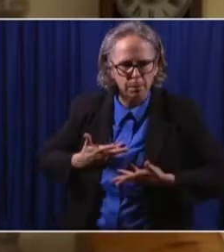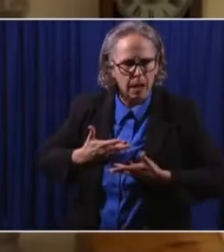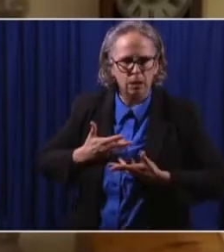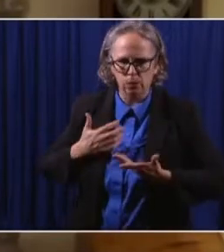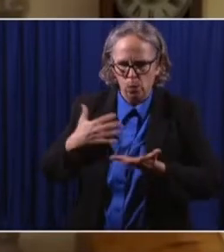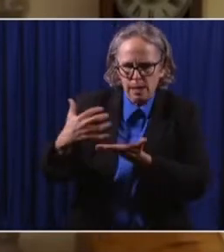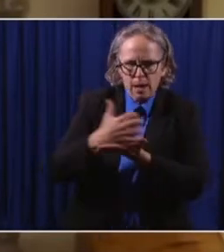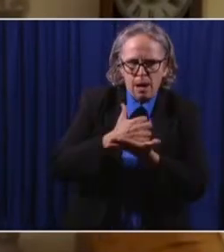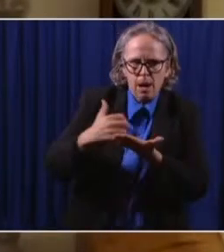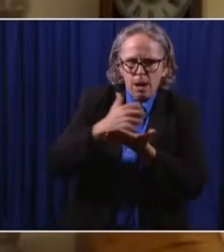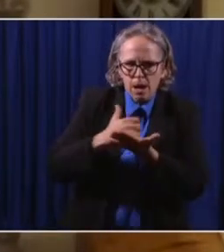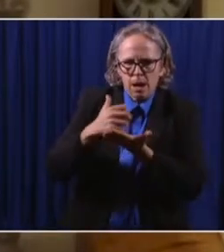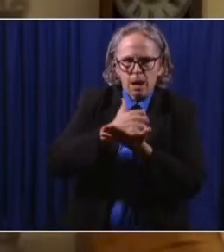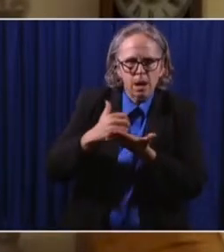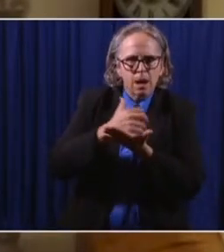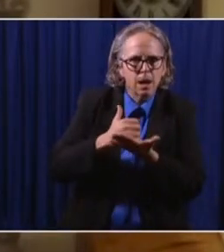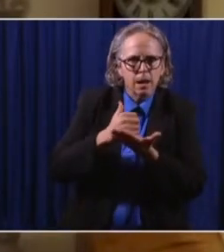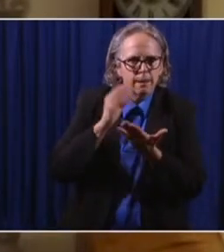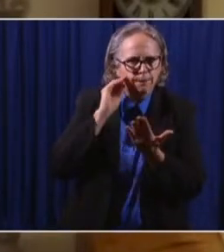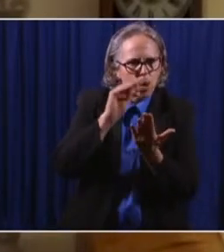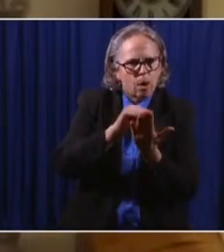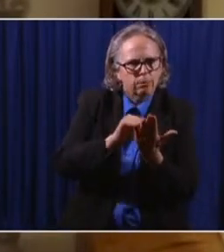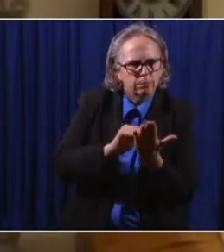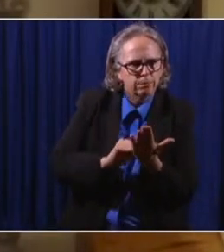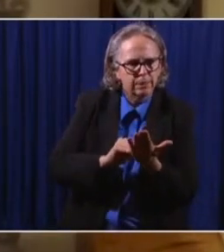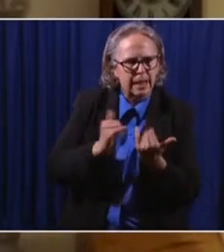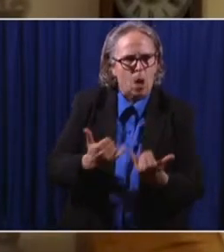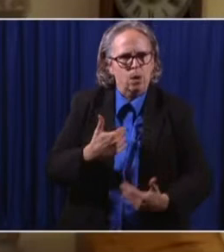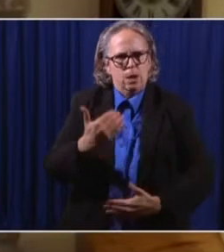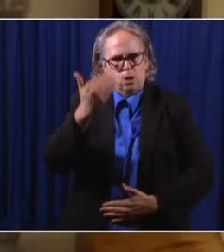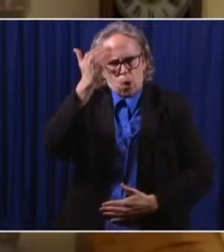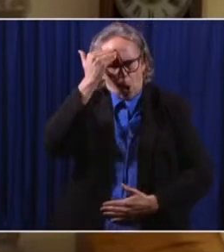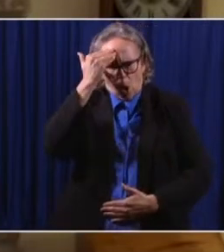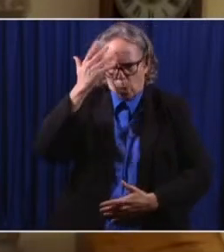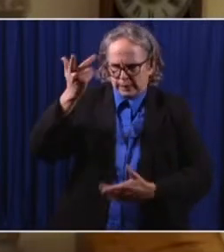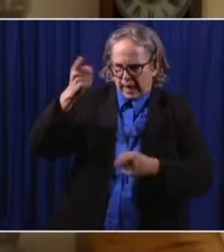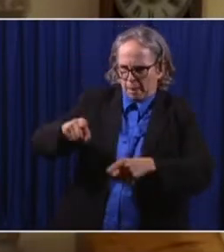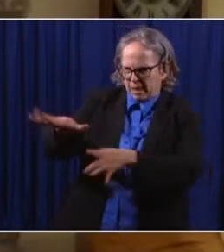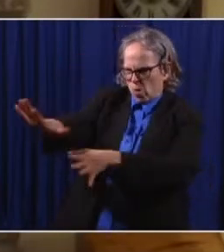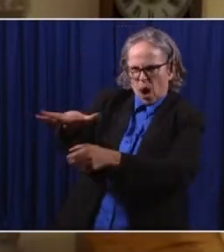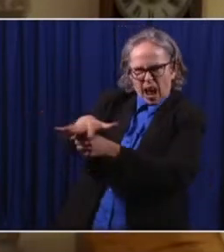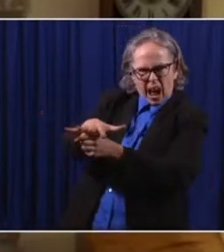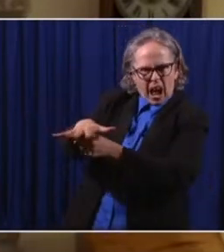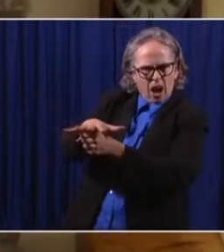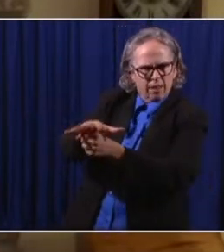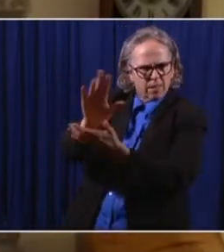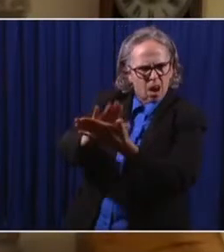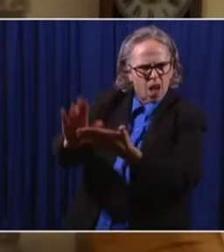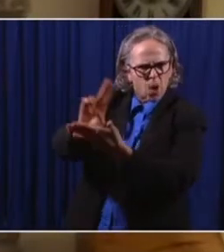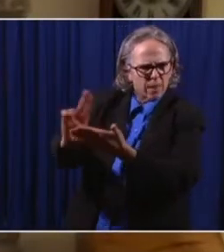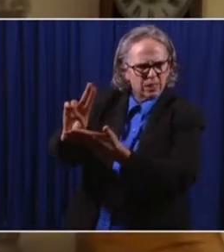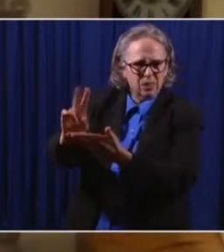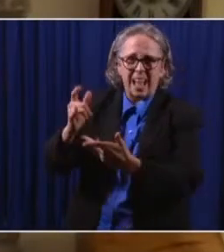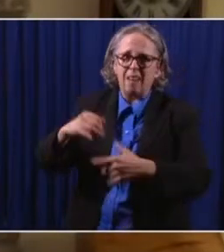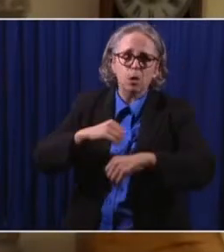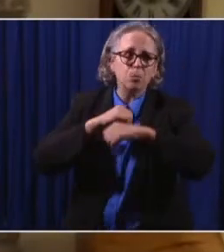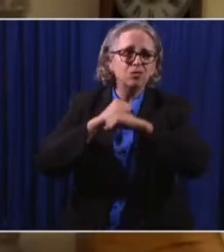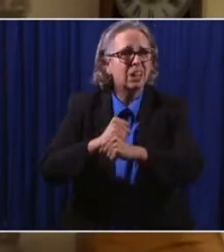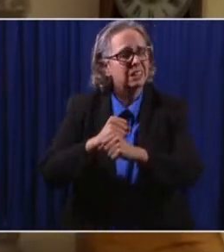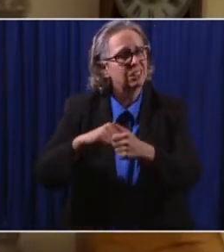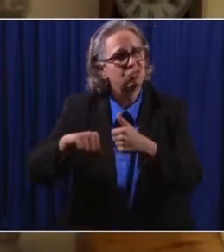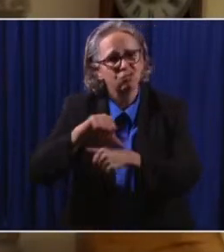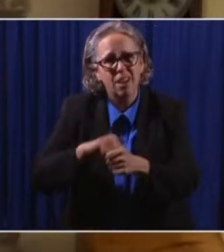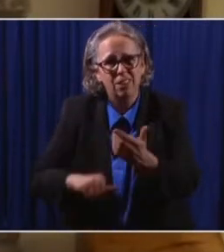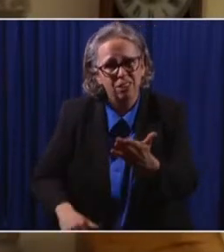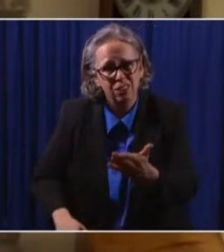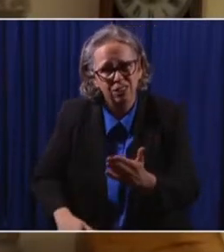if the testing is not, in fact, taking place. We have to do everything we can to protect each other while trying to safely do the